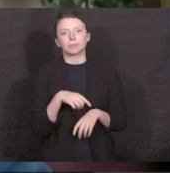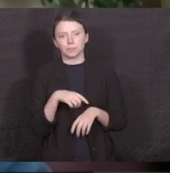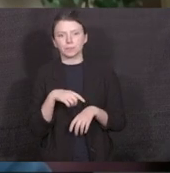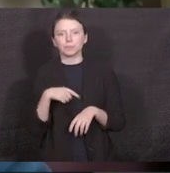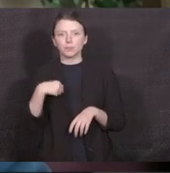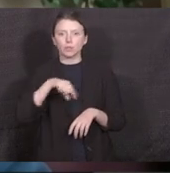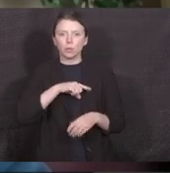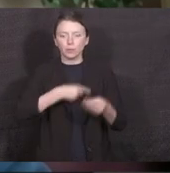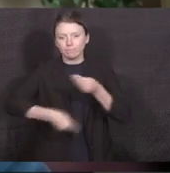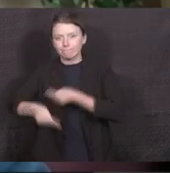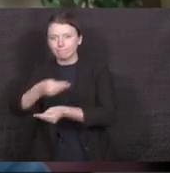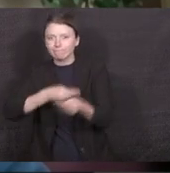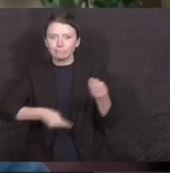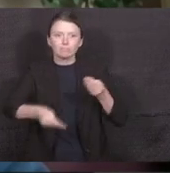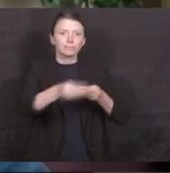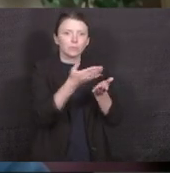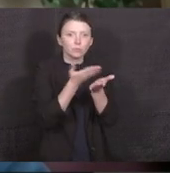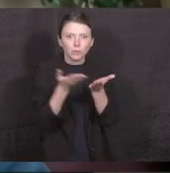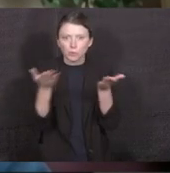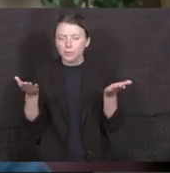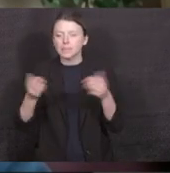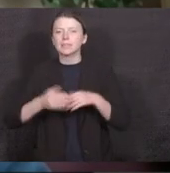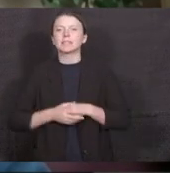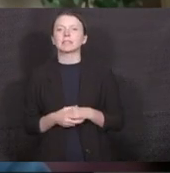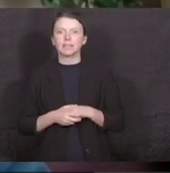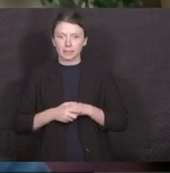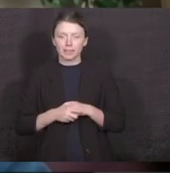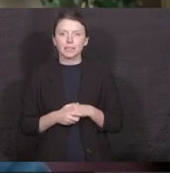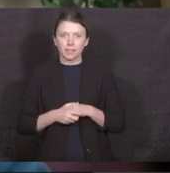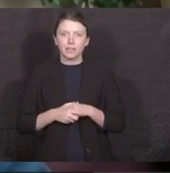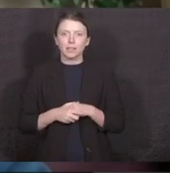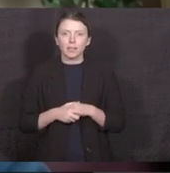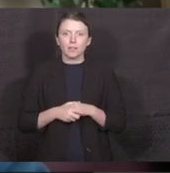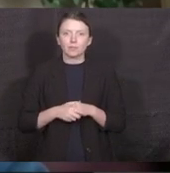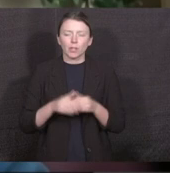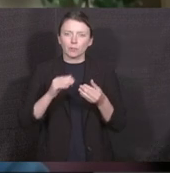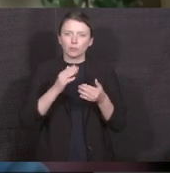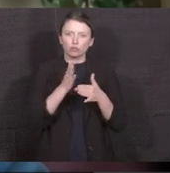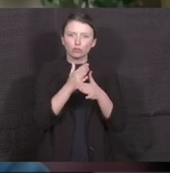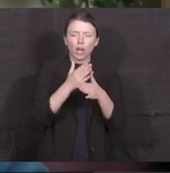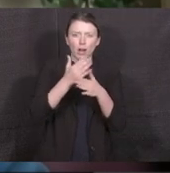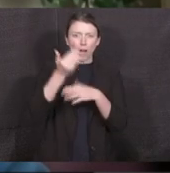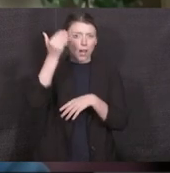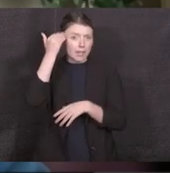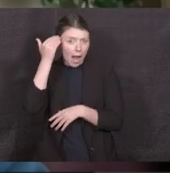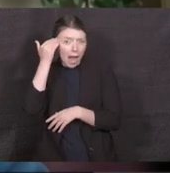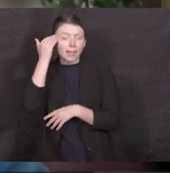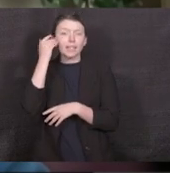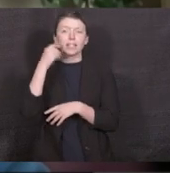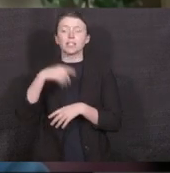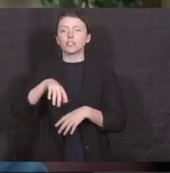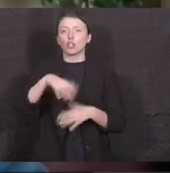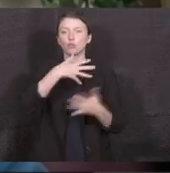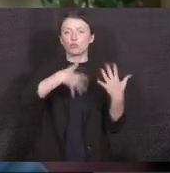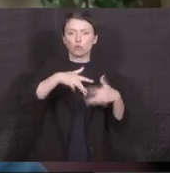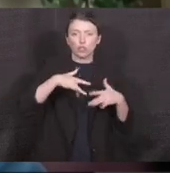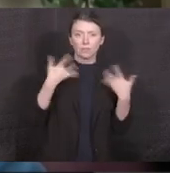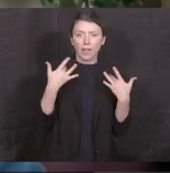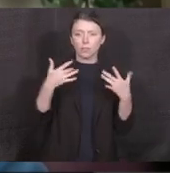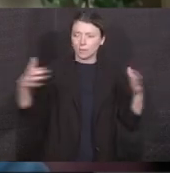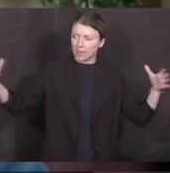trade a lot of resources. We share not just, you know, knowledge, but we also share social events, and we get